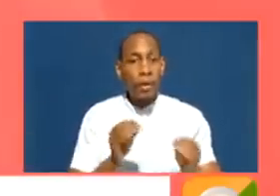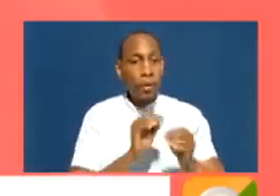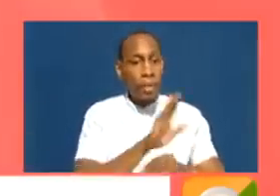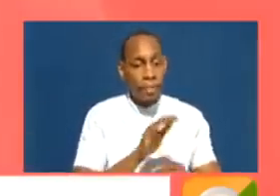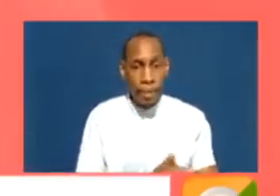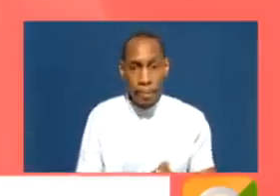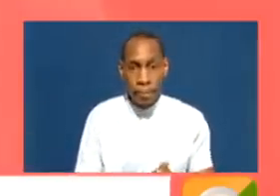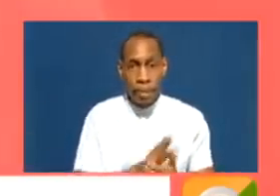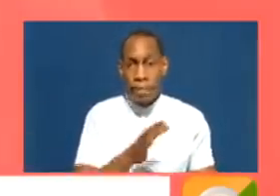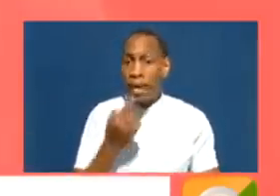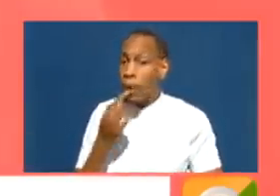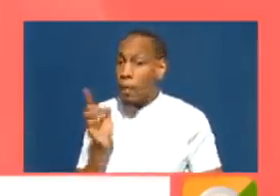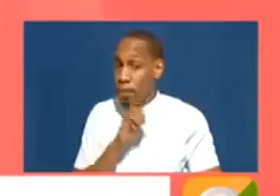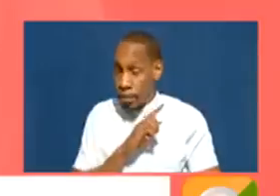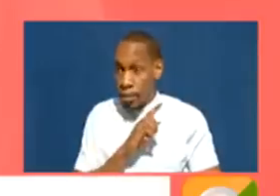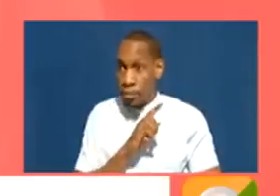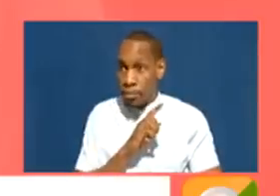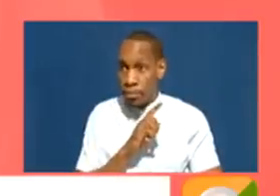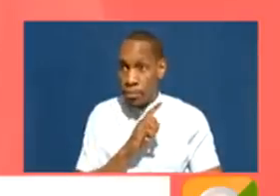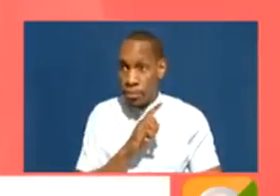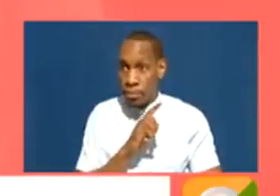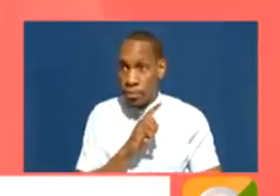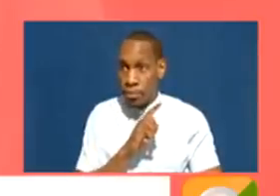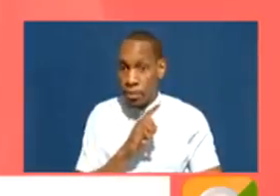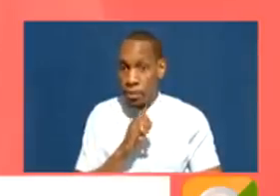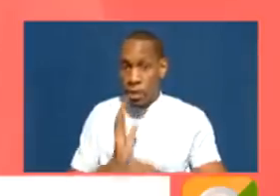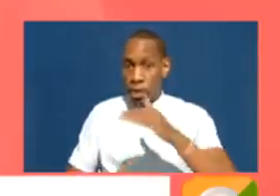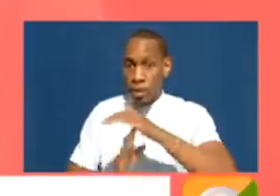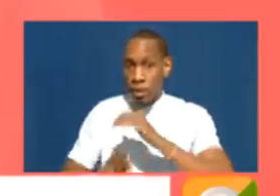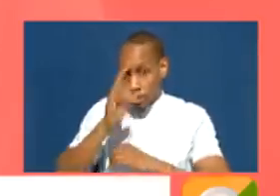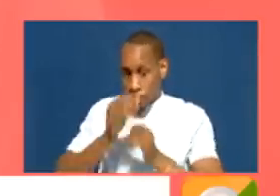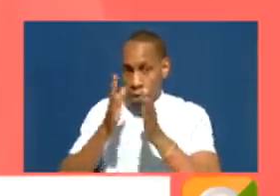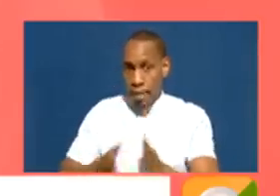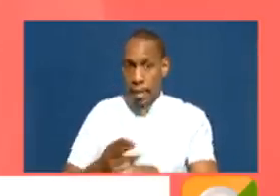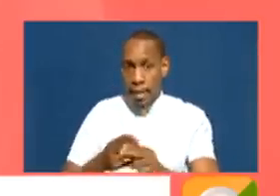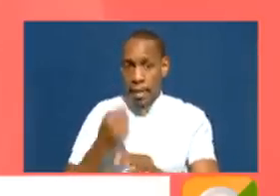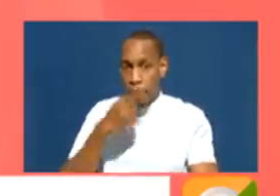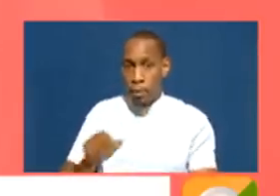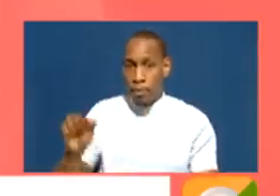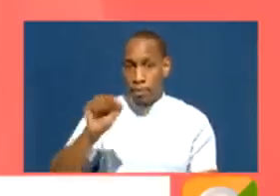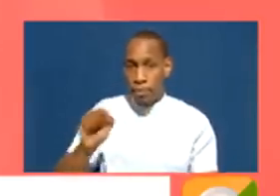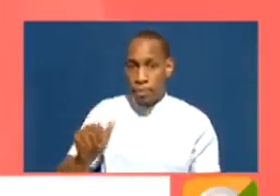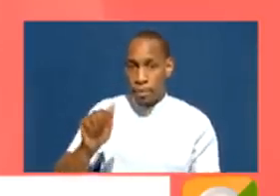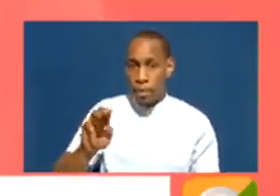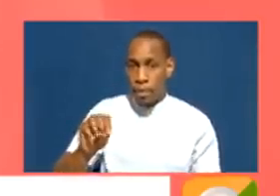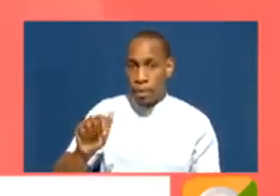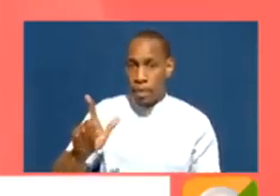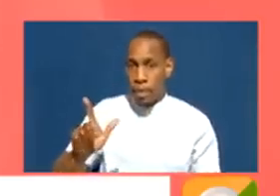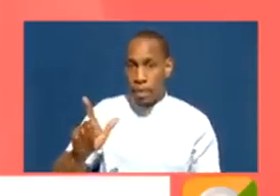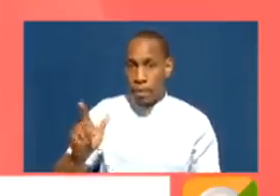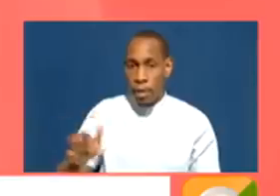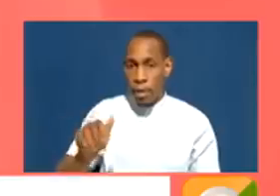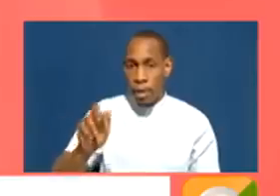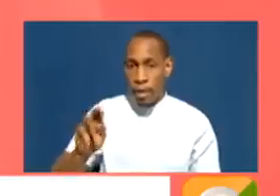he had issued instructions to a senior police officer by the name Samuel Arap Kimeo, who